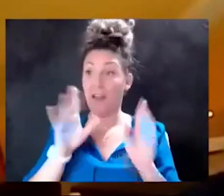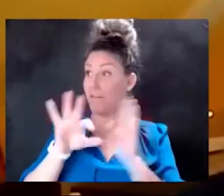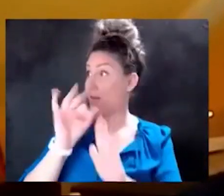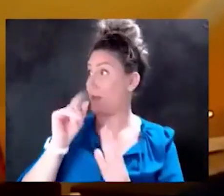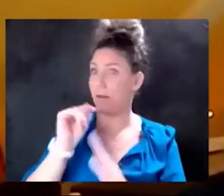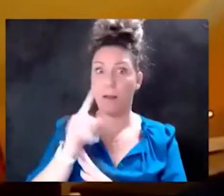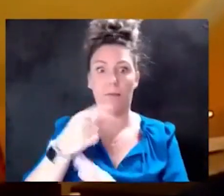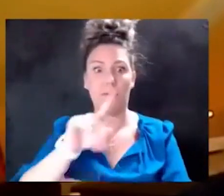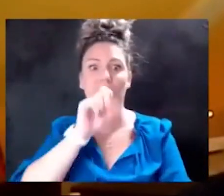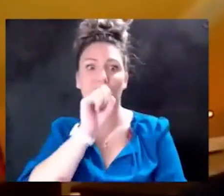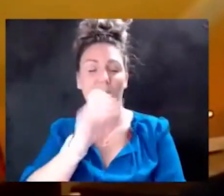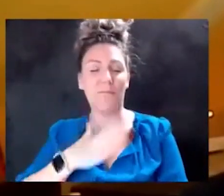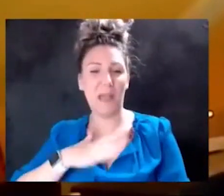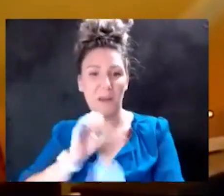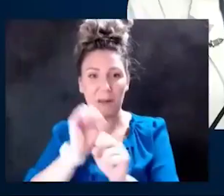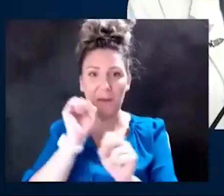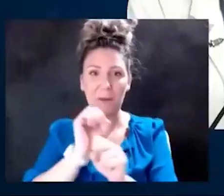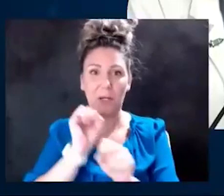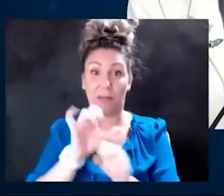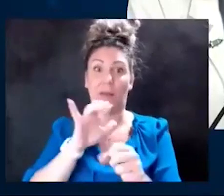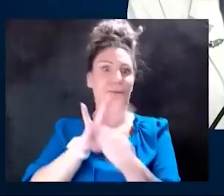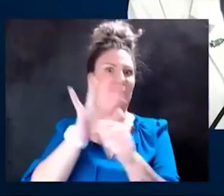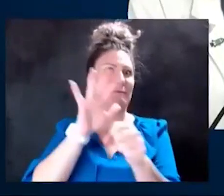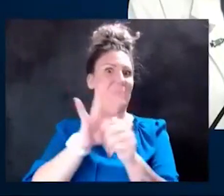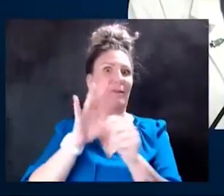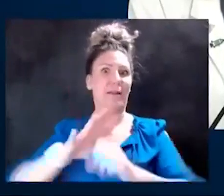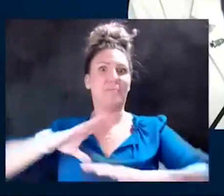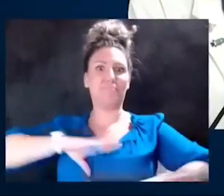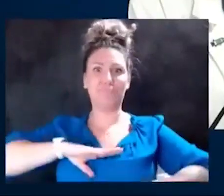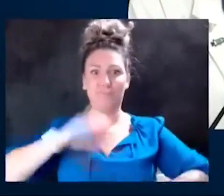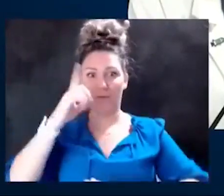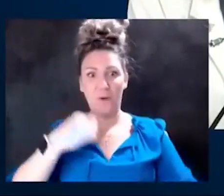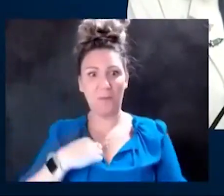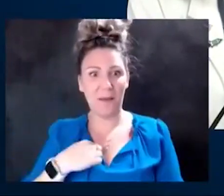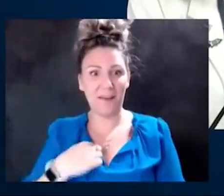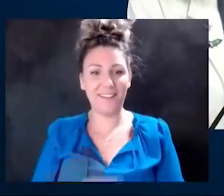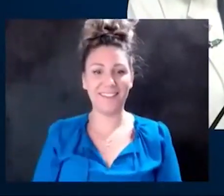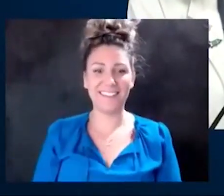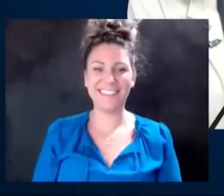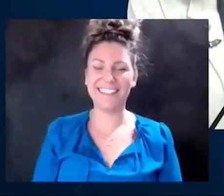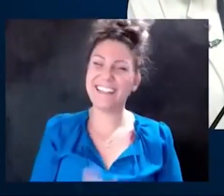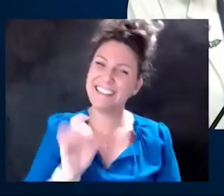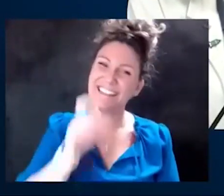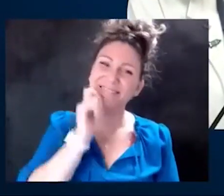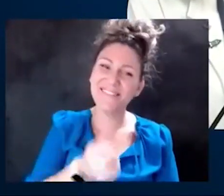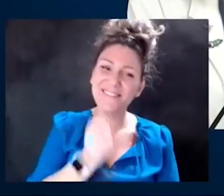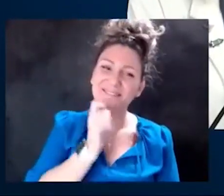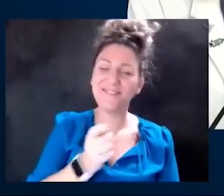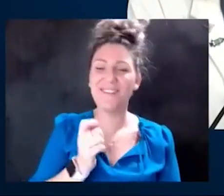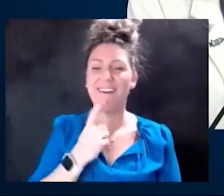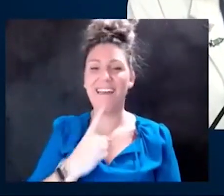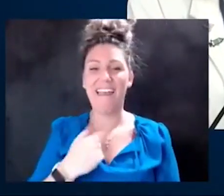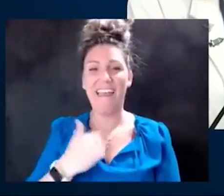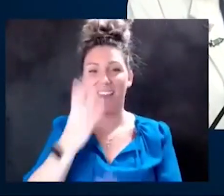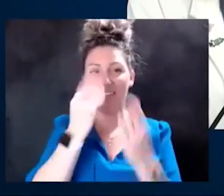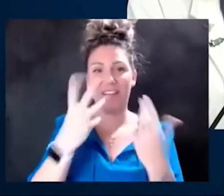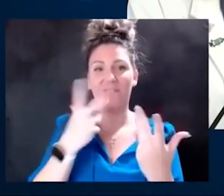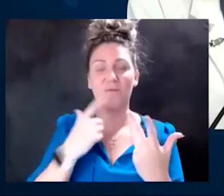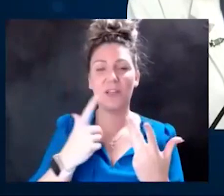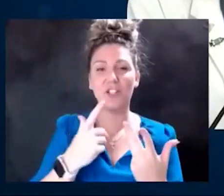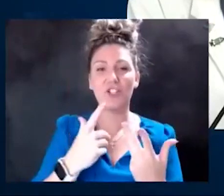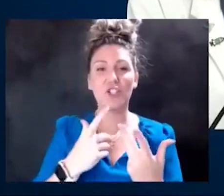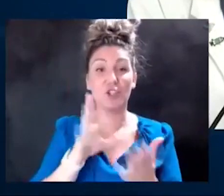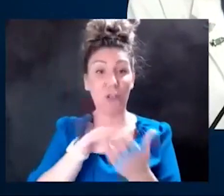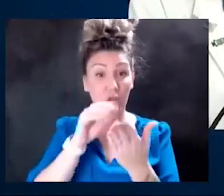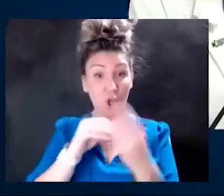love my work, and that was enough for me. Yeah, that's very cool. And so we've got some information up there about to learn more, to talk